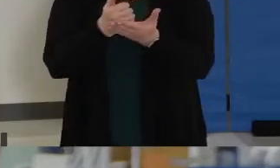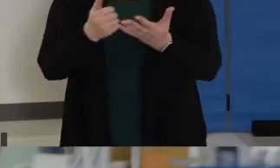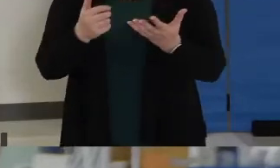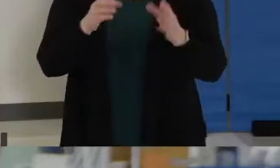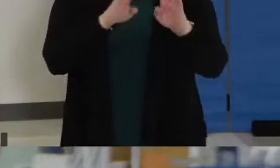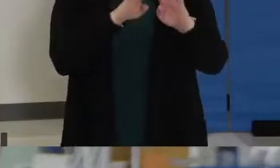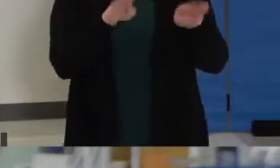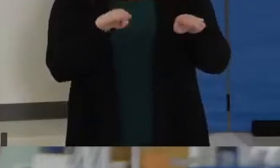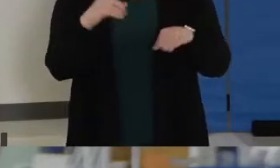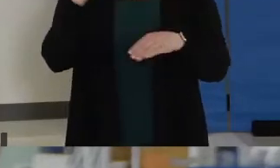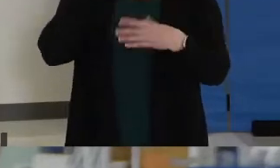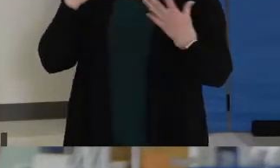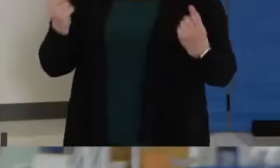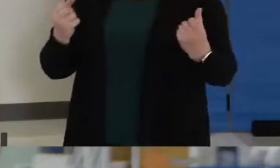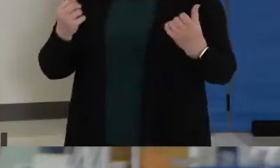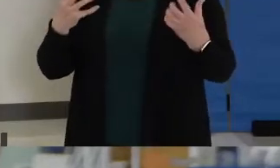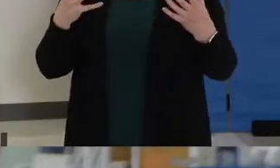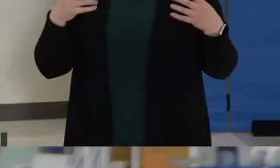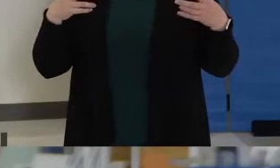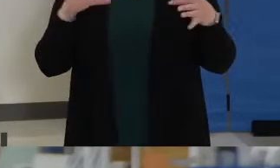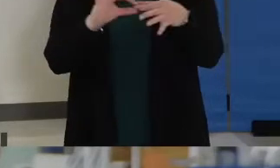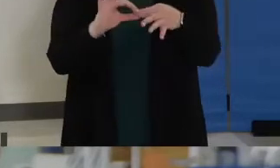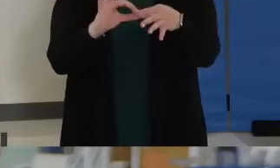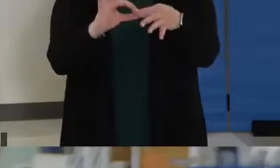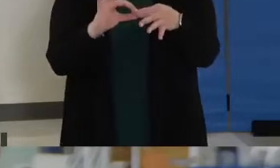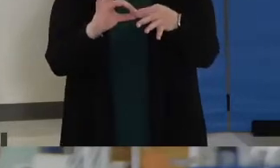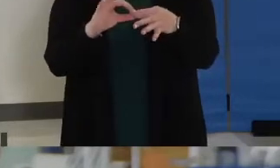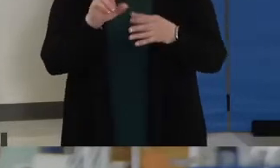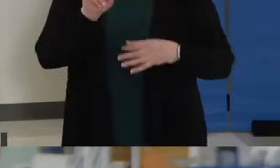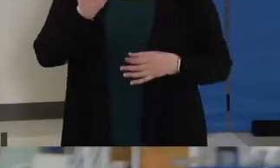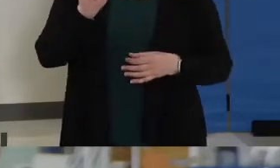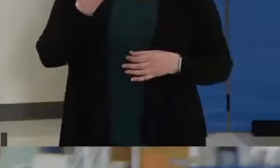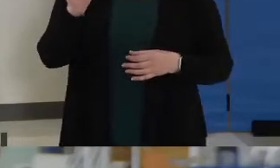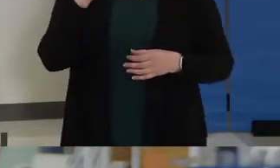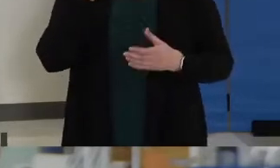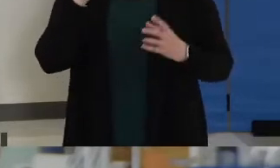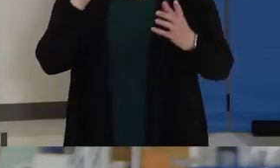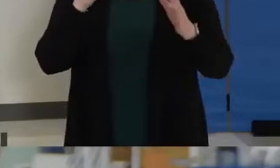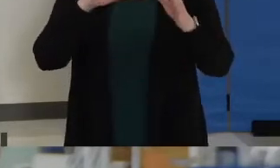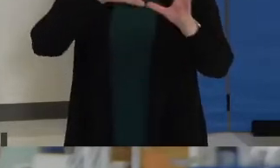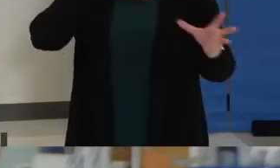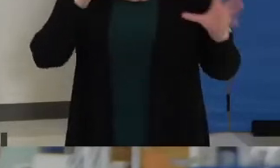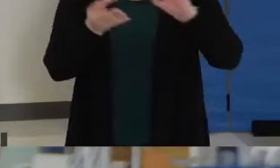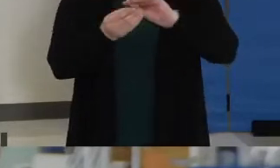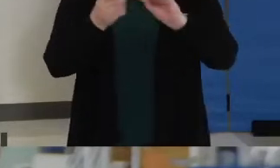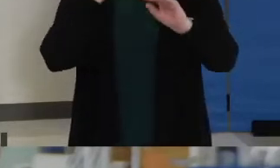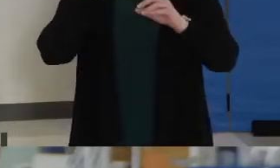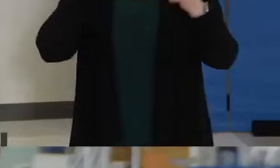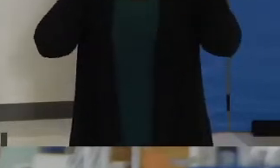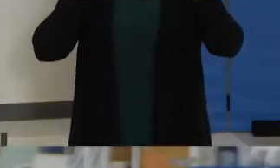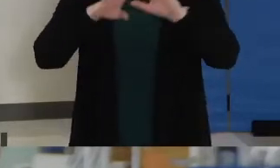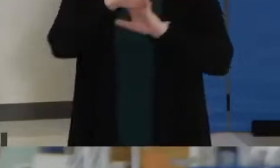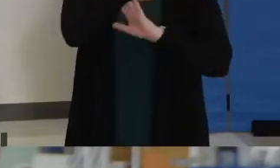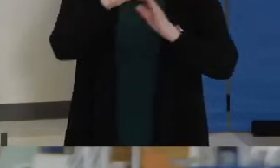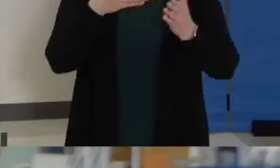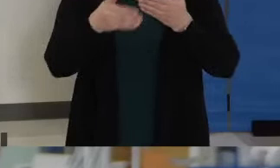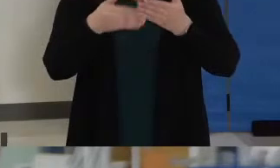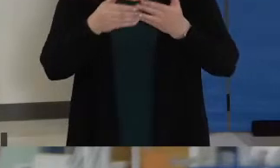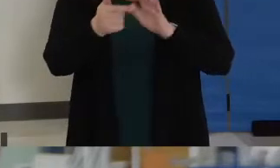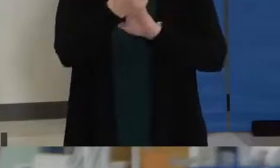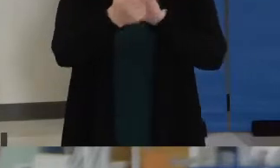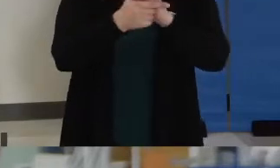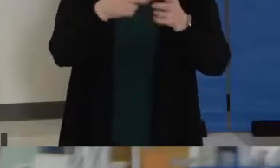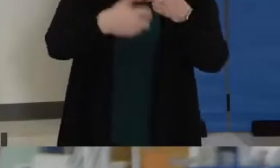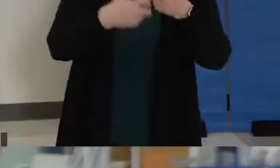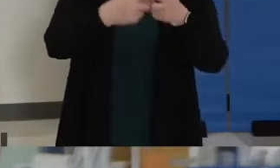are inextricably linked to everything that leads to veterans' overall transitional success, whether their challenges be legal in nature, like that